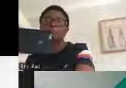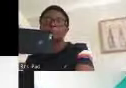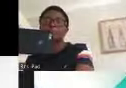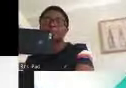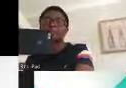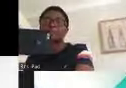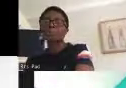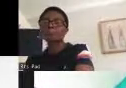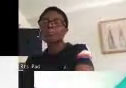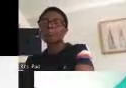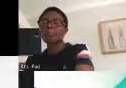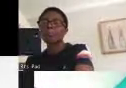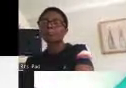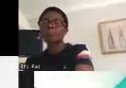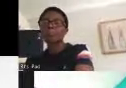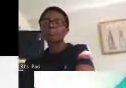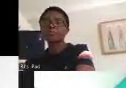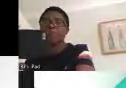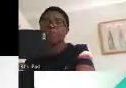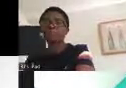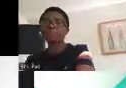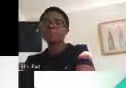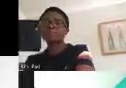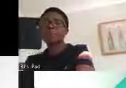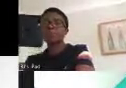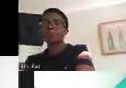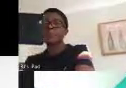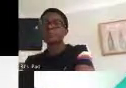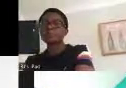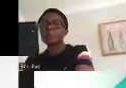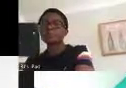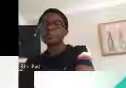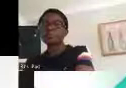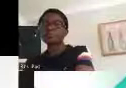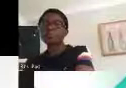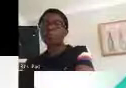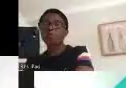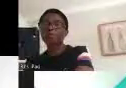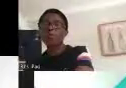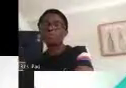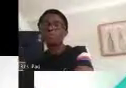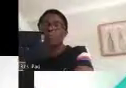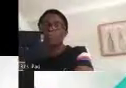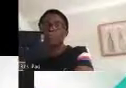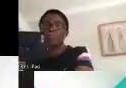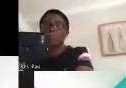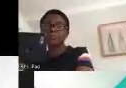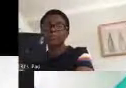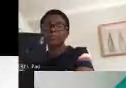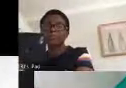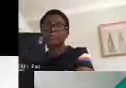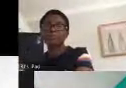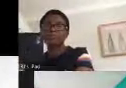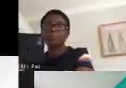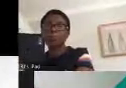us throughout the Federation. So just think about in your locality, what a terminology, what sort